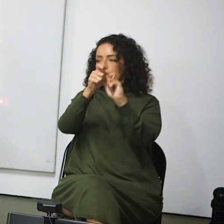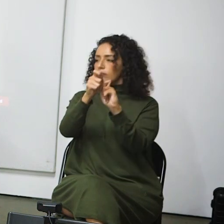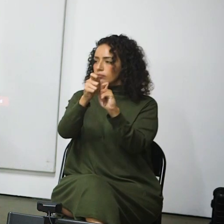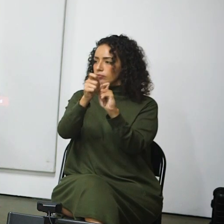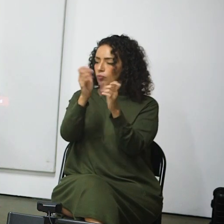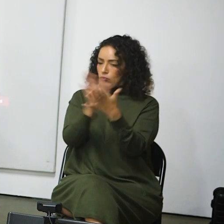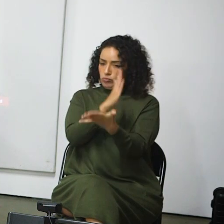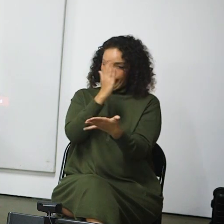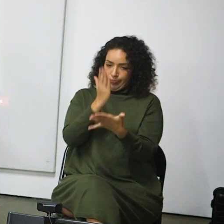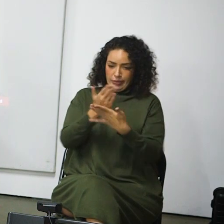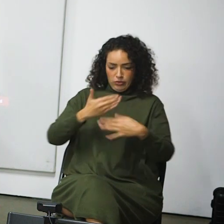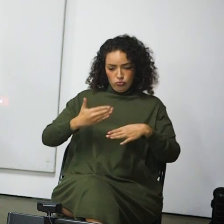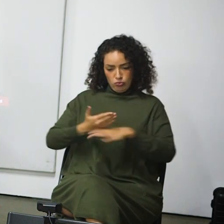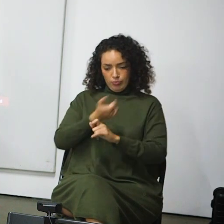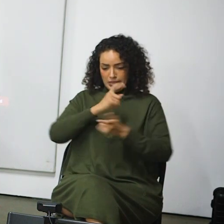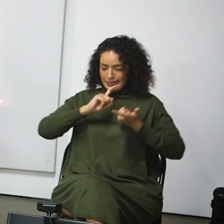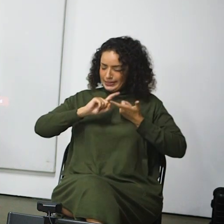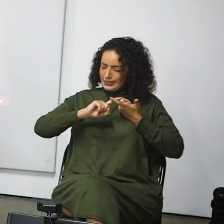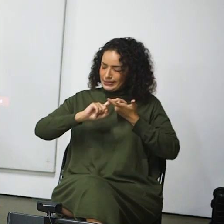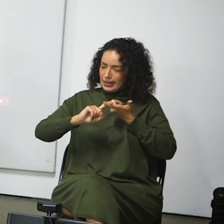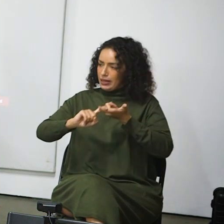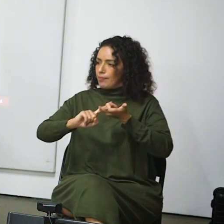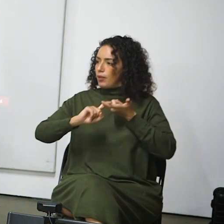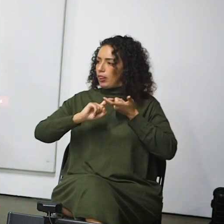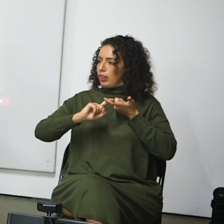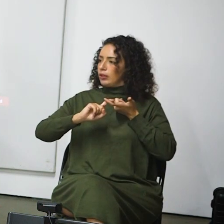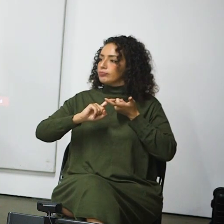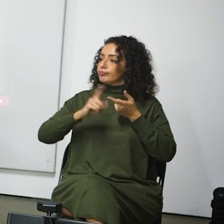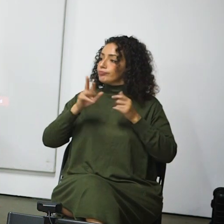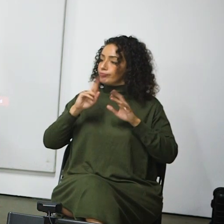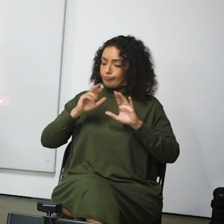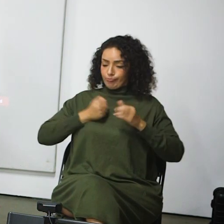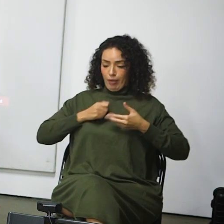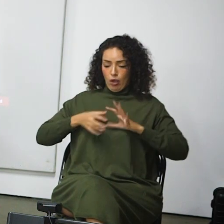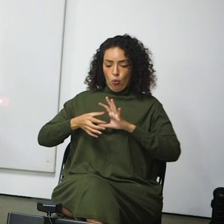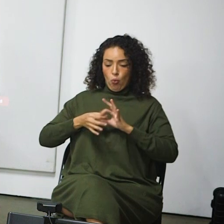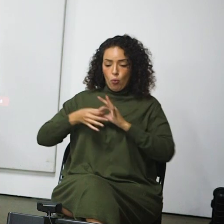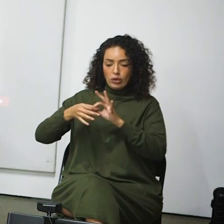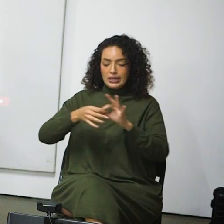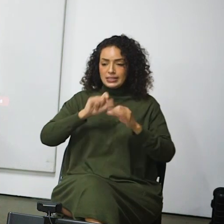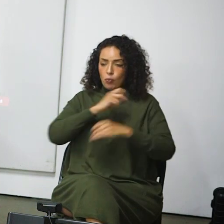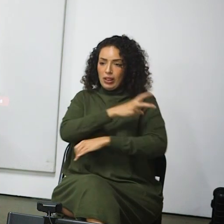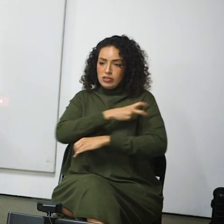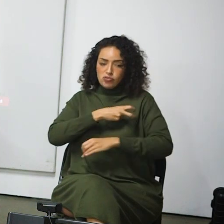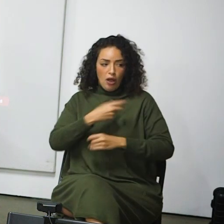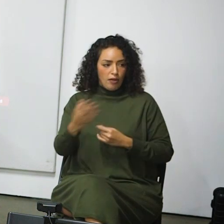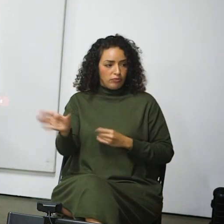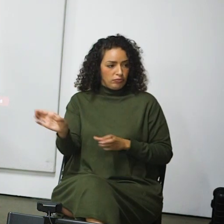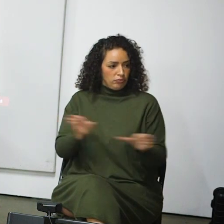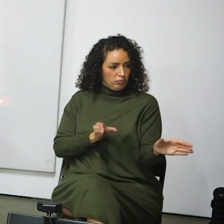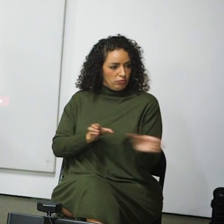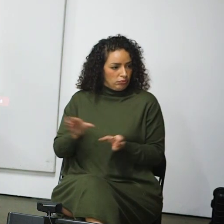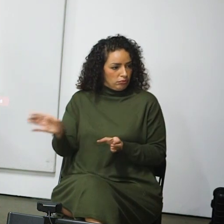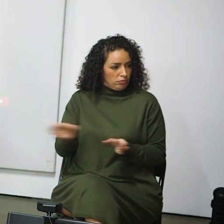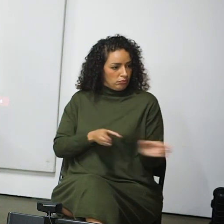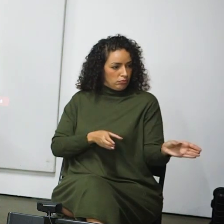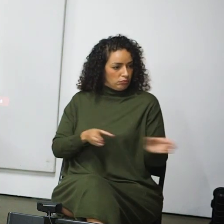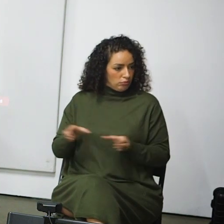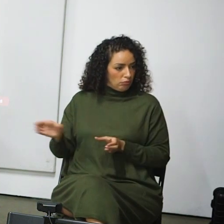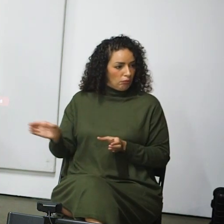sustainable. We are going to be taking on staff, and there is something about,